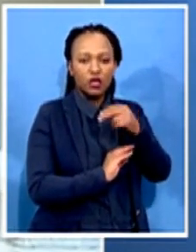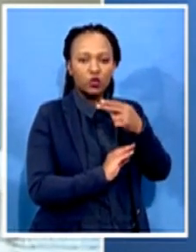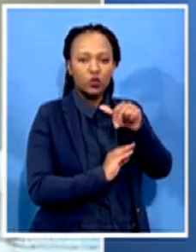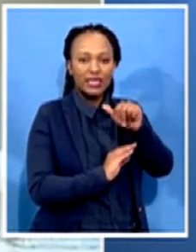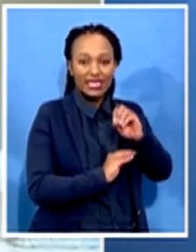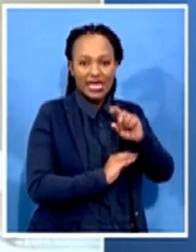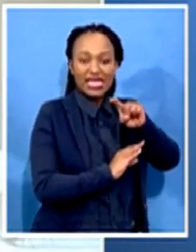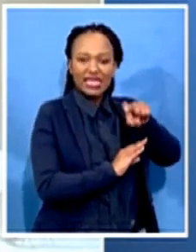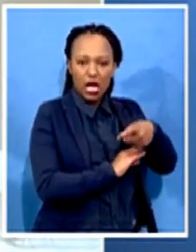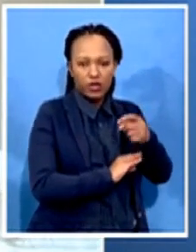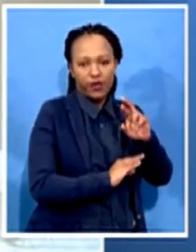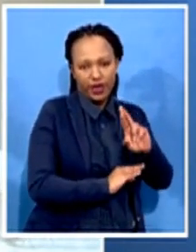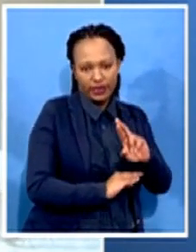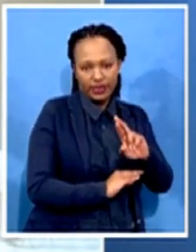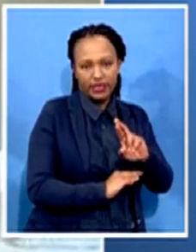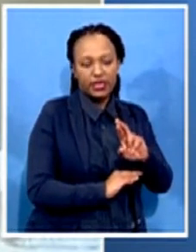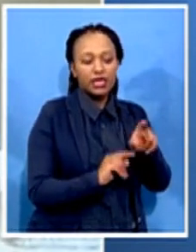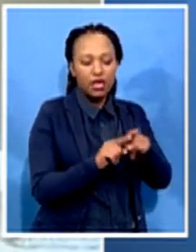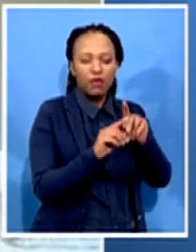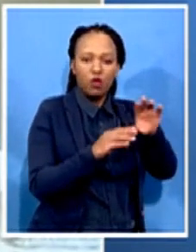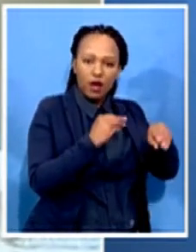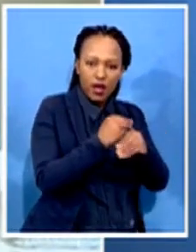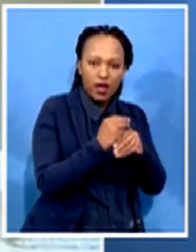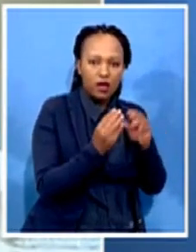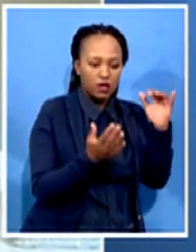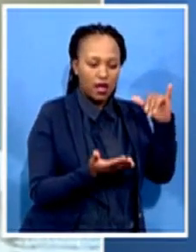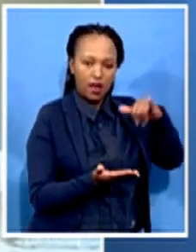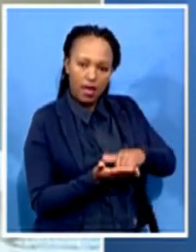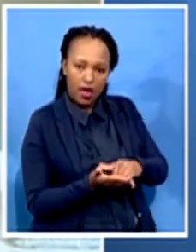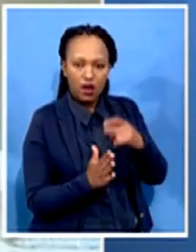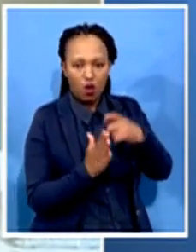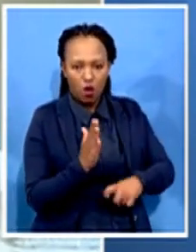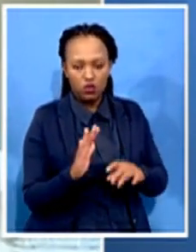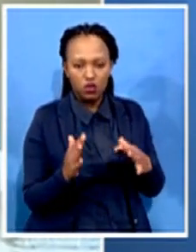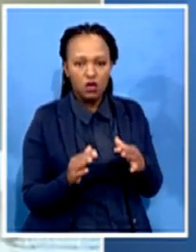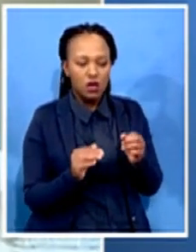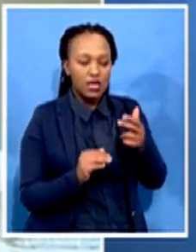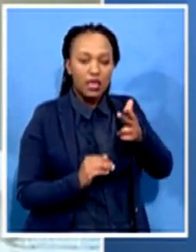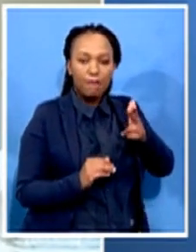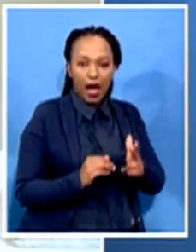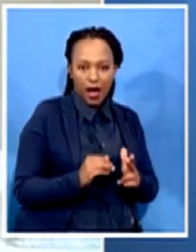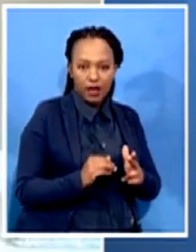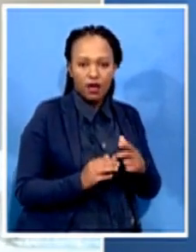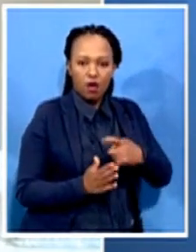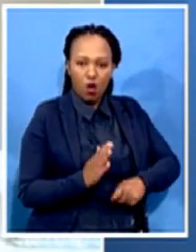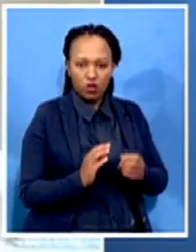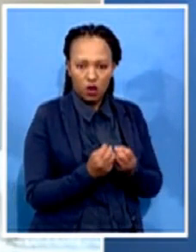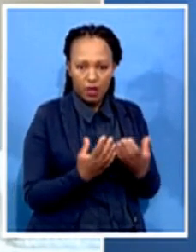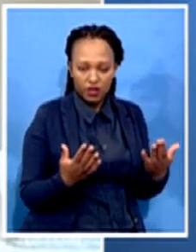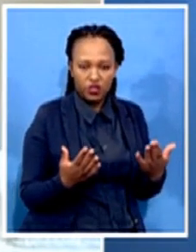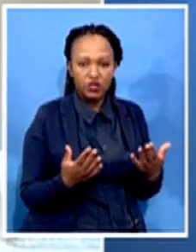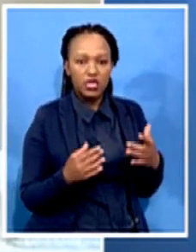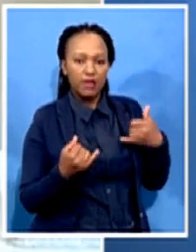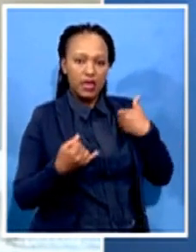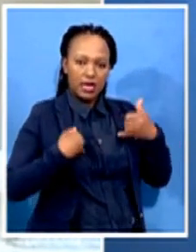add the landing cost and the parking cost on the other side and the entertainment on board and the staff on